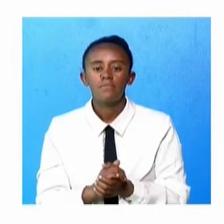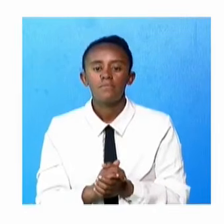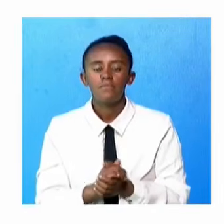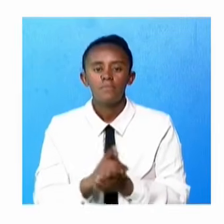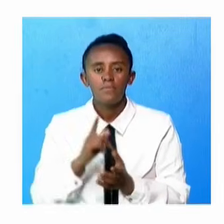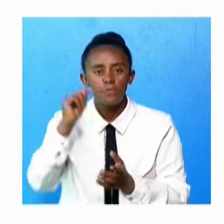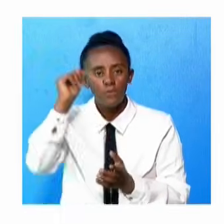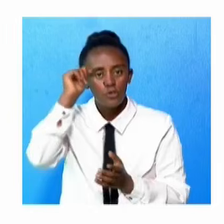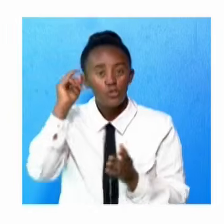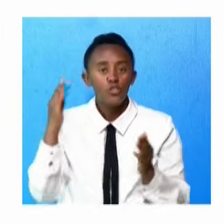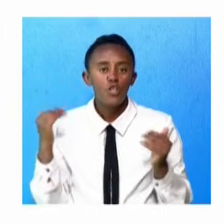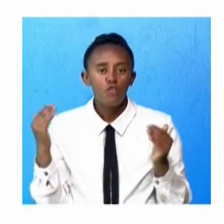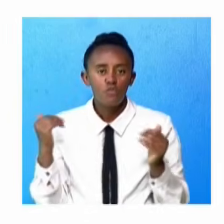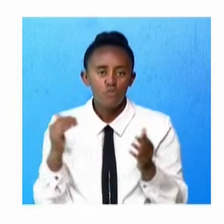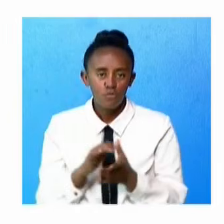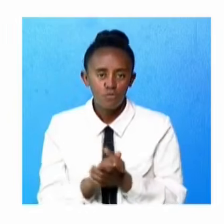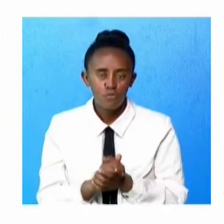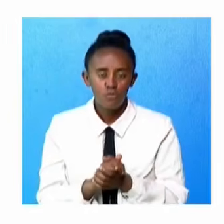Tesru,